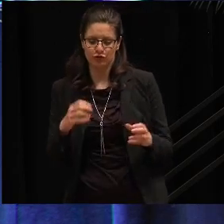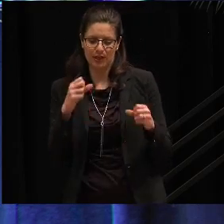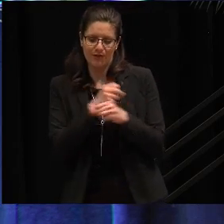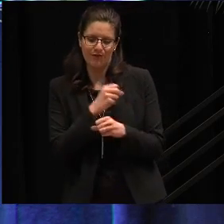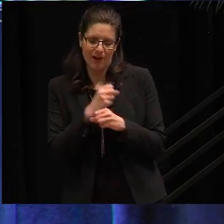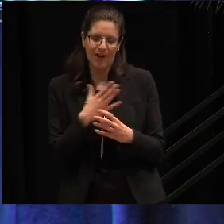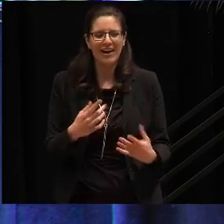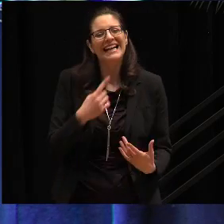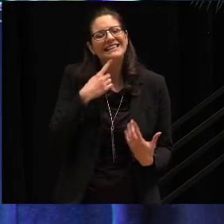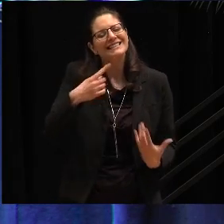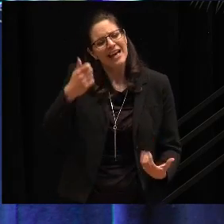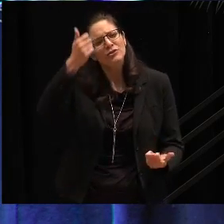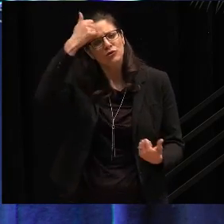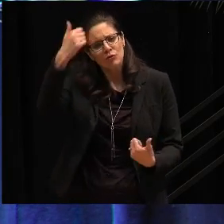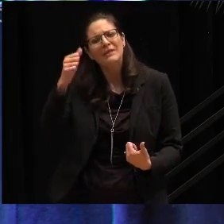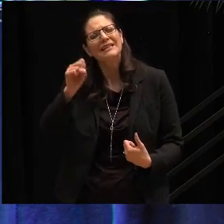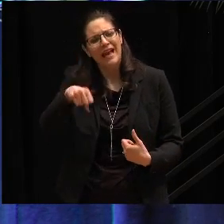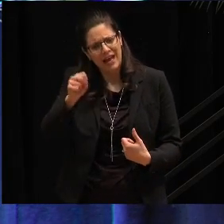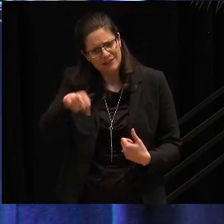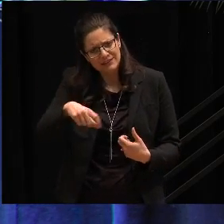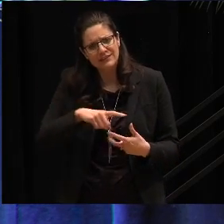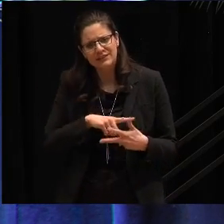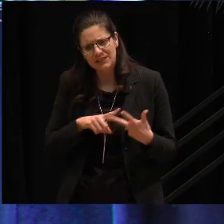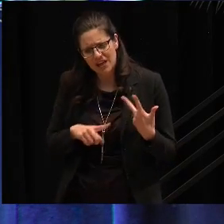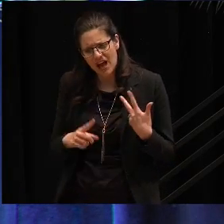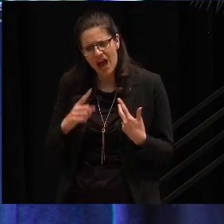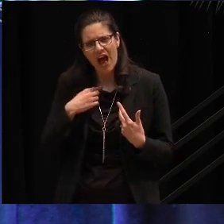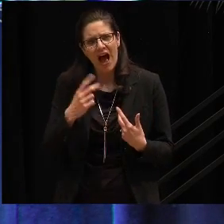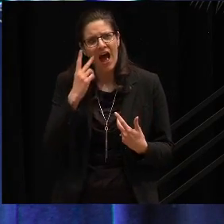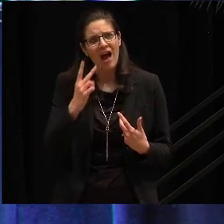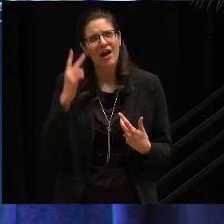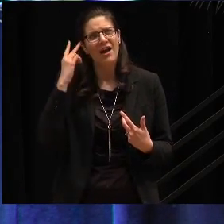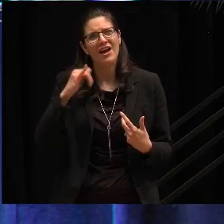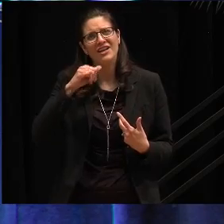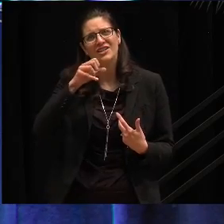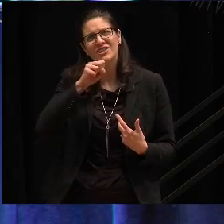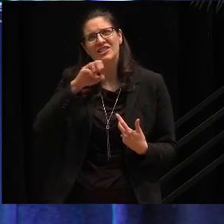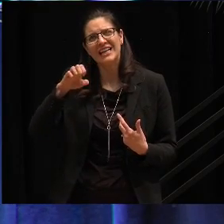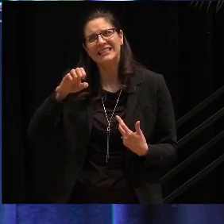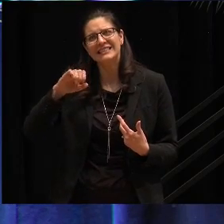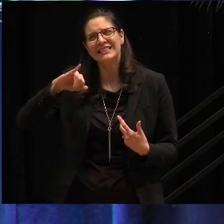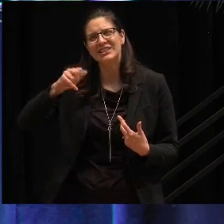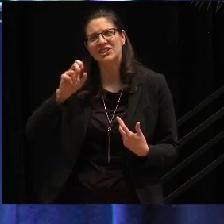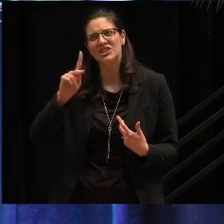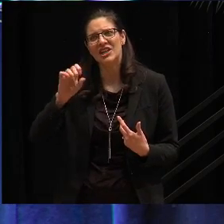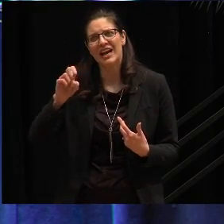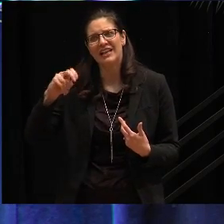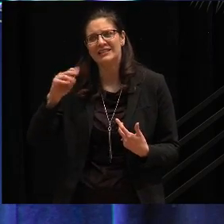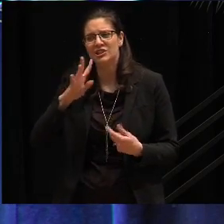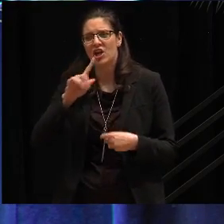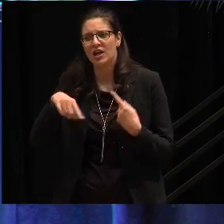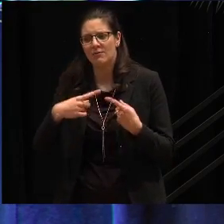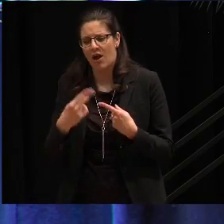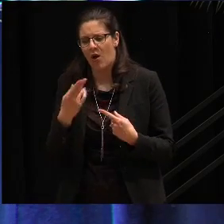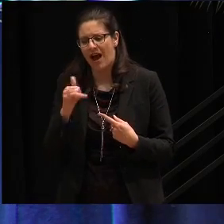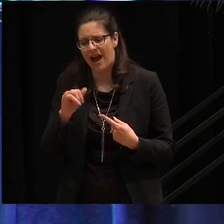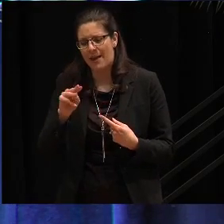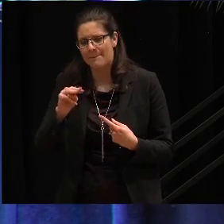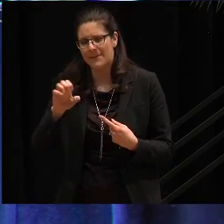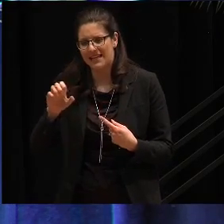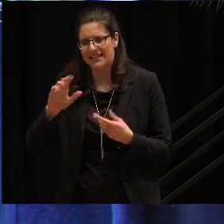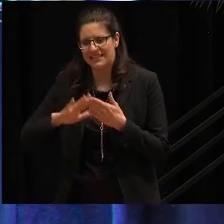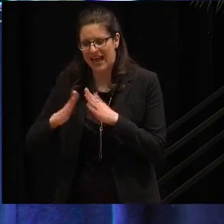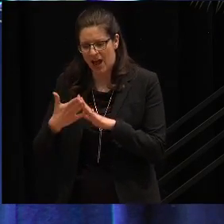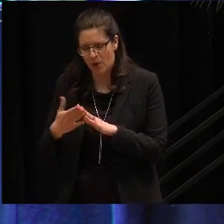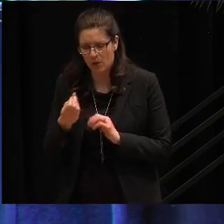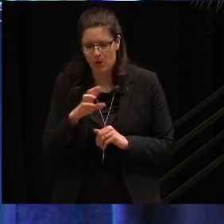things sometimes. I thought about Jesse Jackson talking about Hymietown. I thought about Phil Noel locally, a Democrat, talking